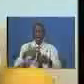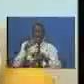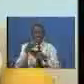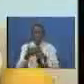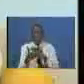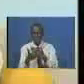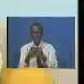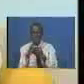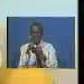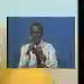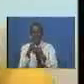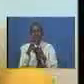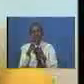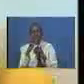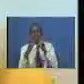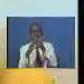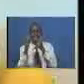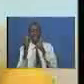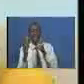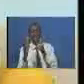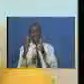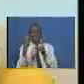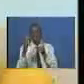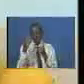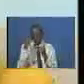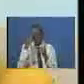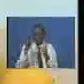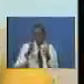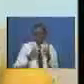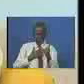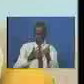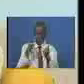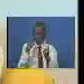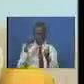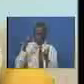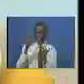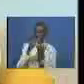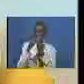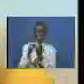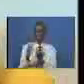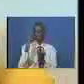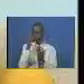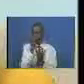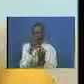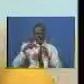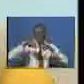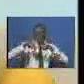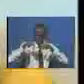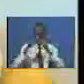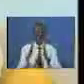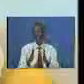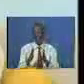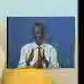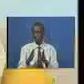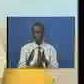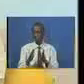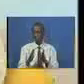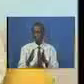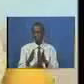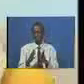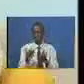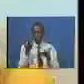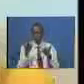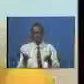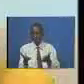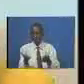have are seeing me as an eye specialist for the first time whom I'm actually doing a detailed test to see how it was now coming back